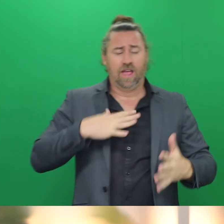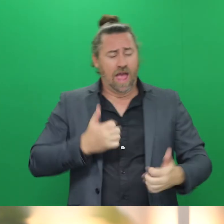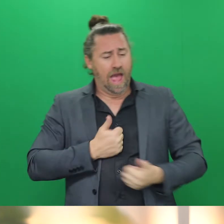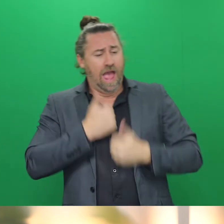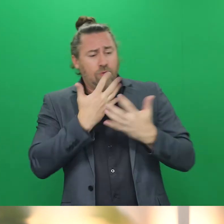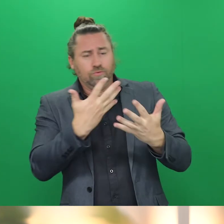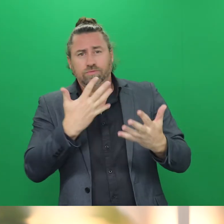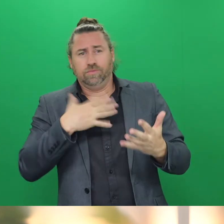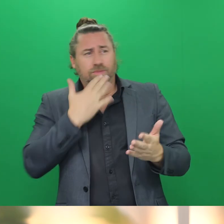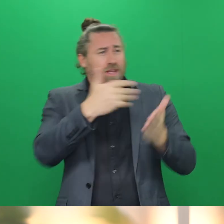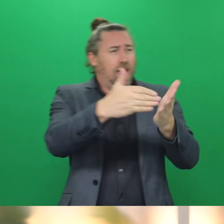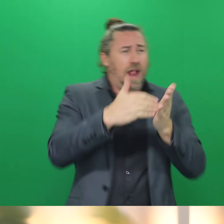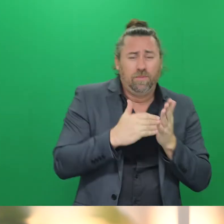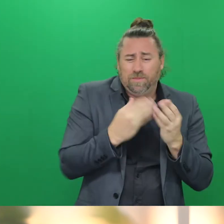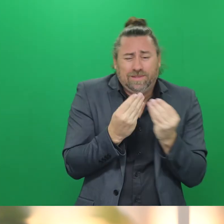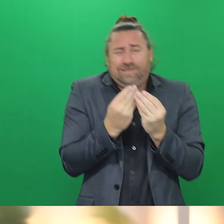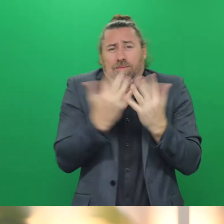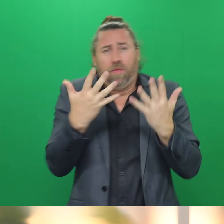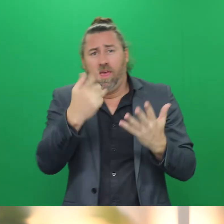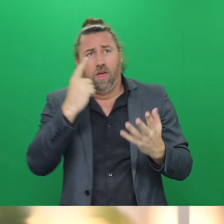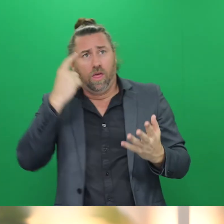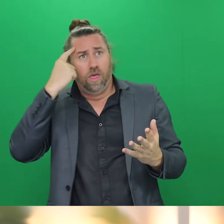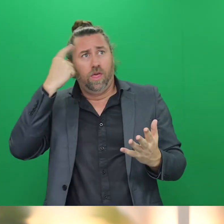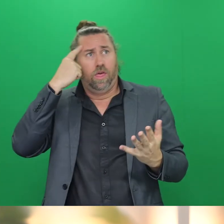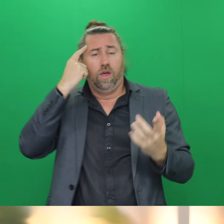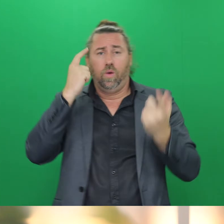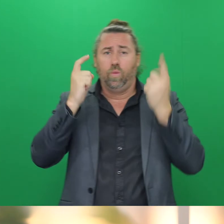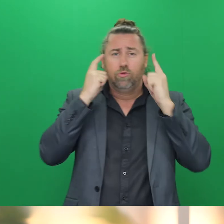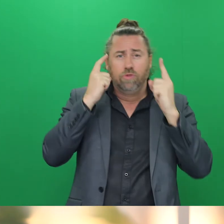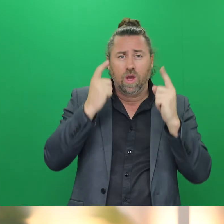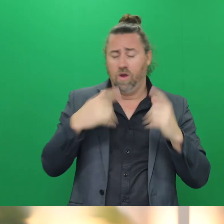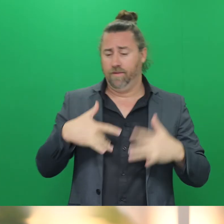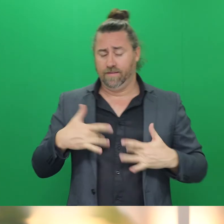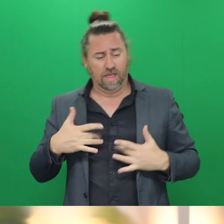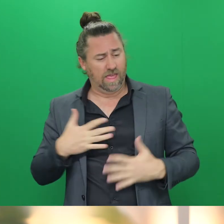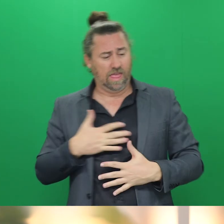support about any concerns or other